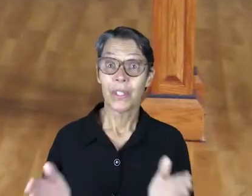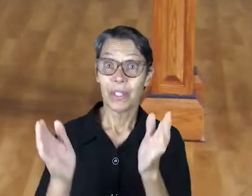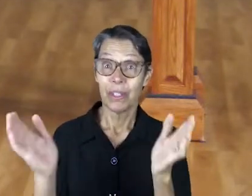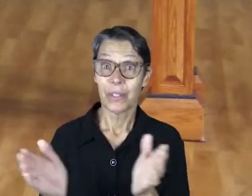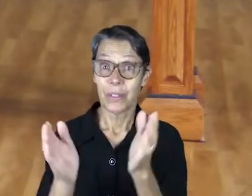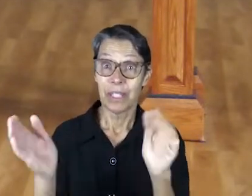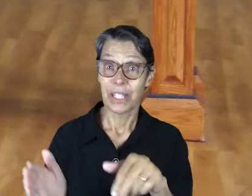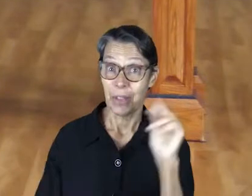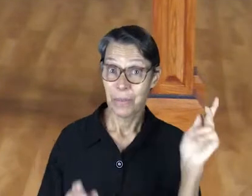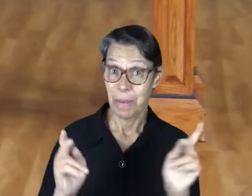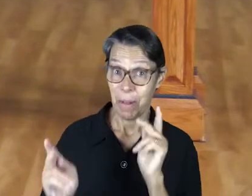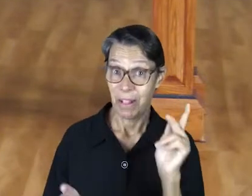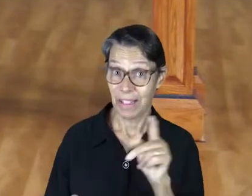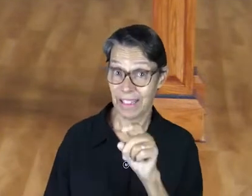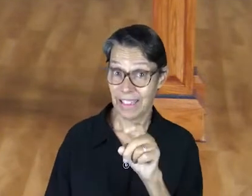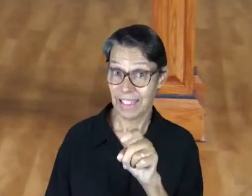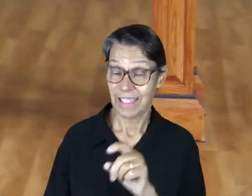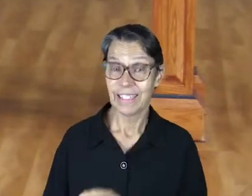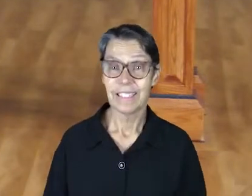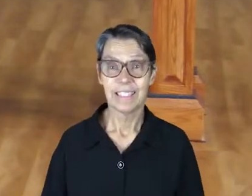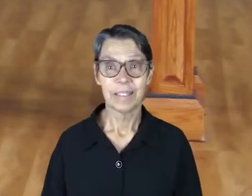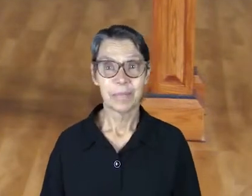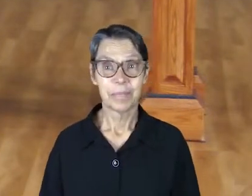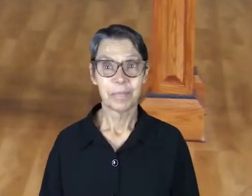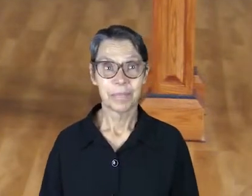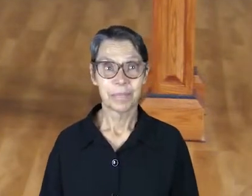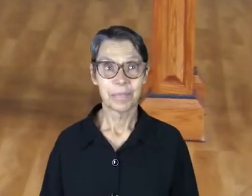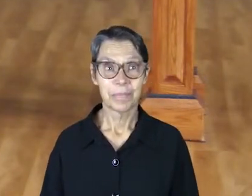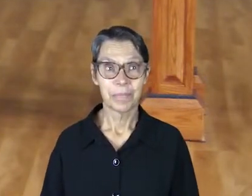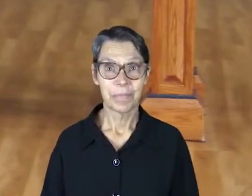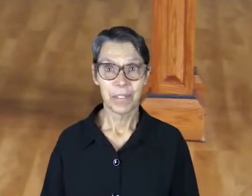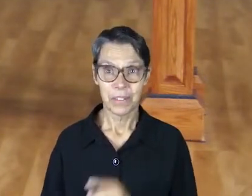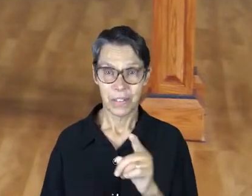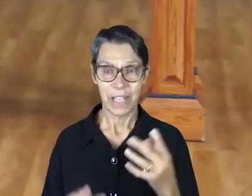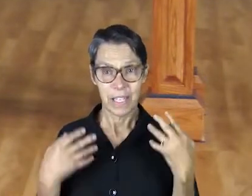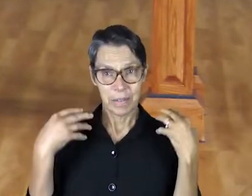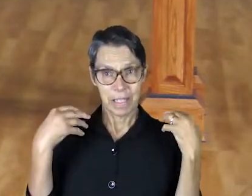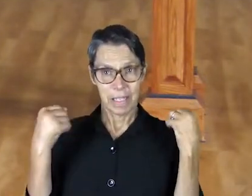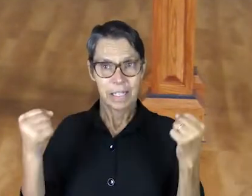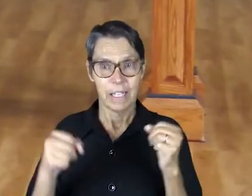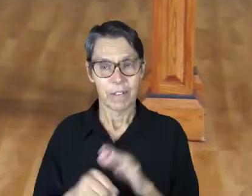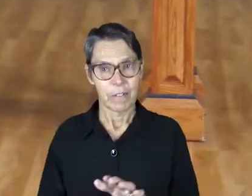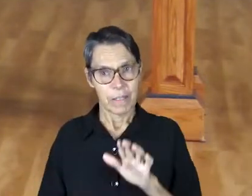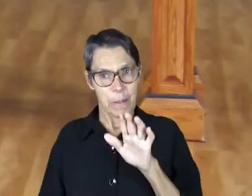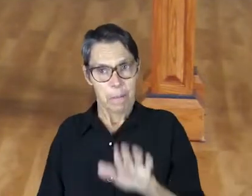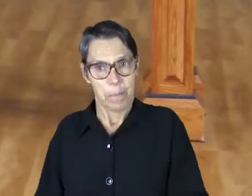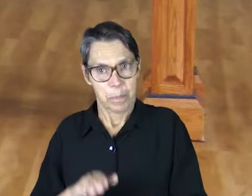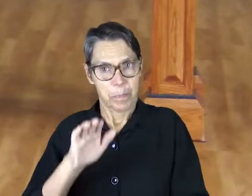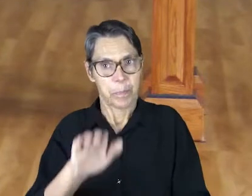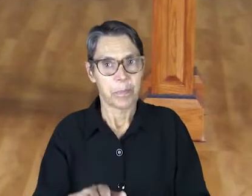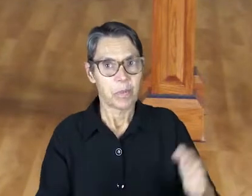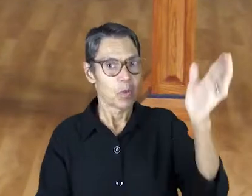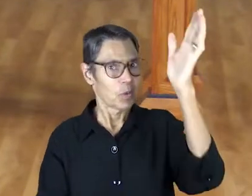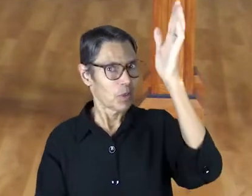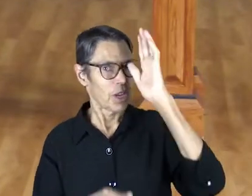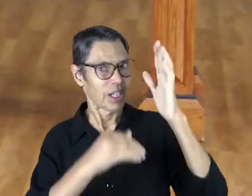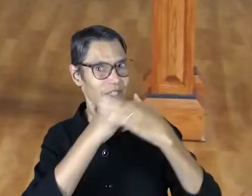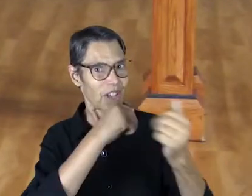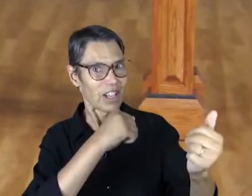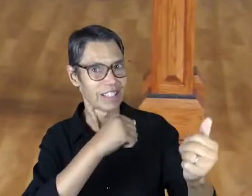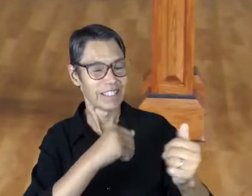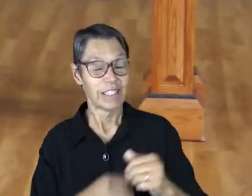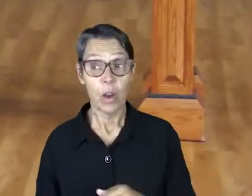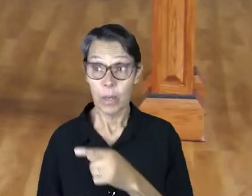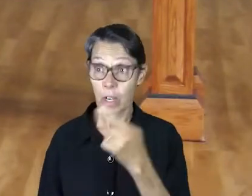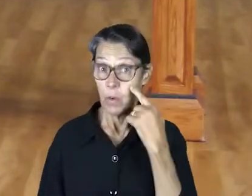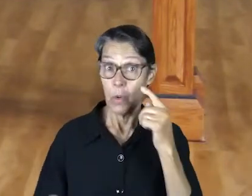that voice of encouragement for someone else's courage to be who God called them to be? When have you been